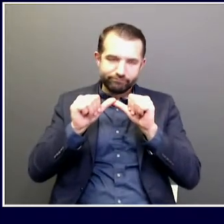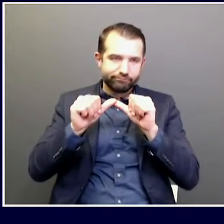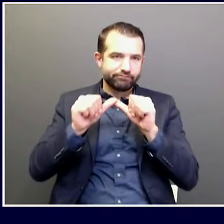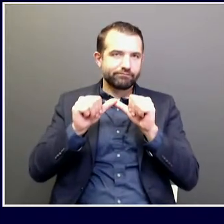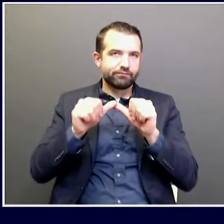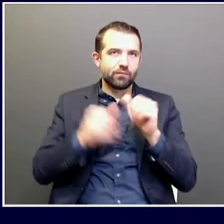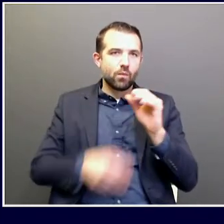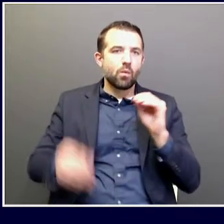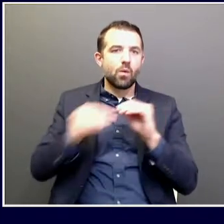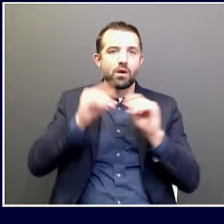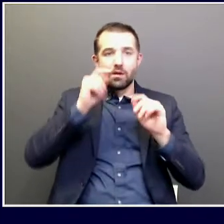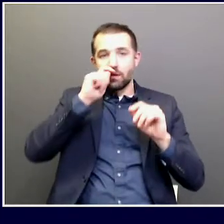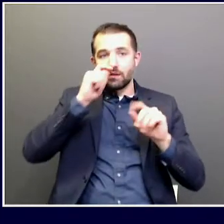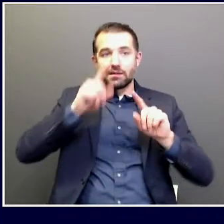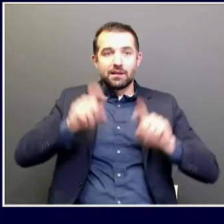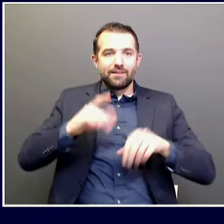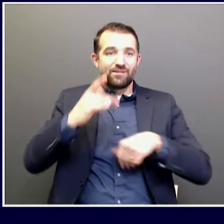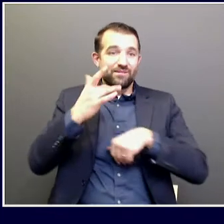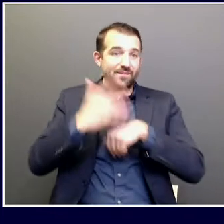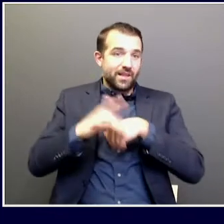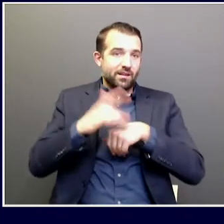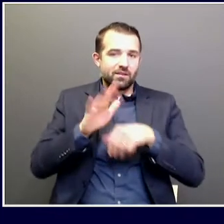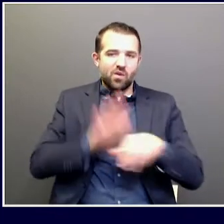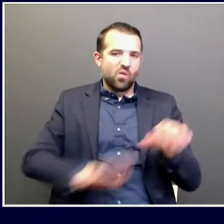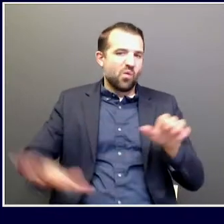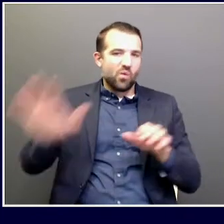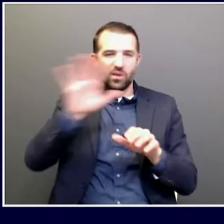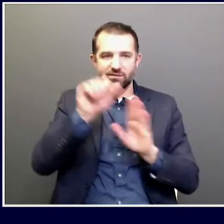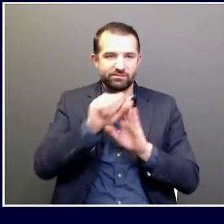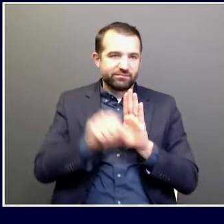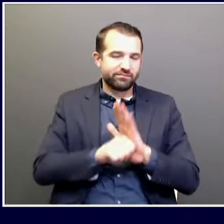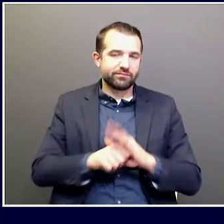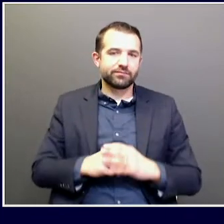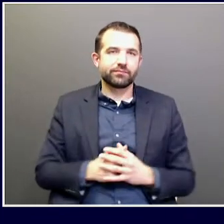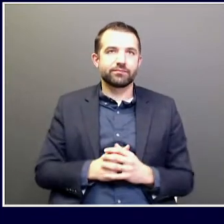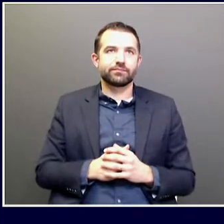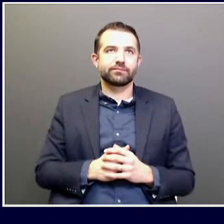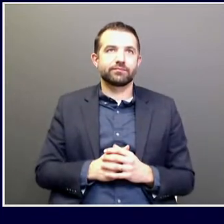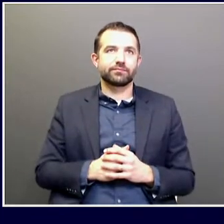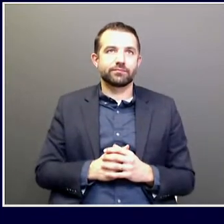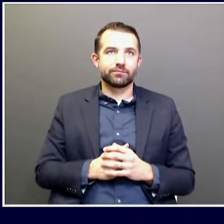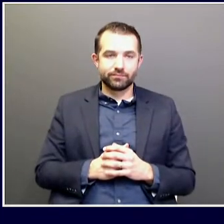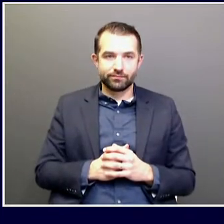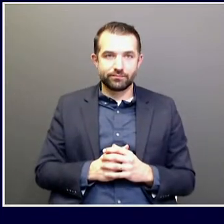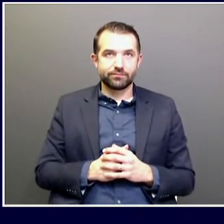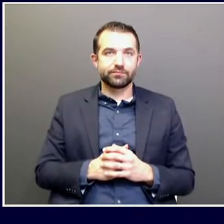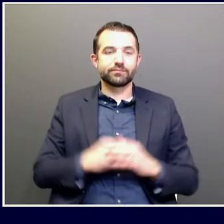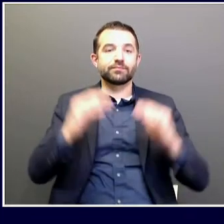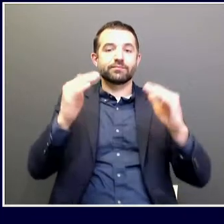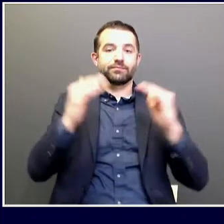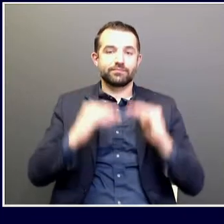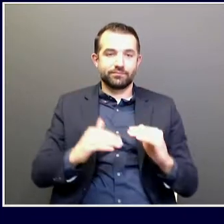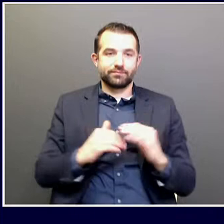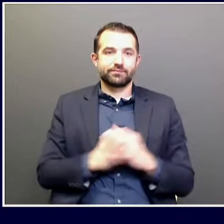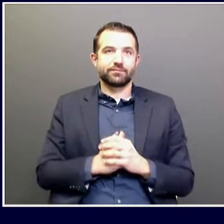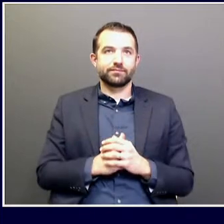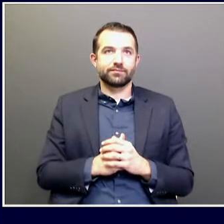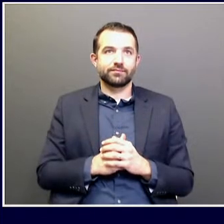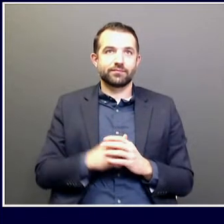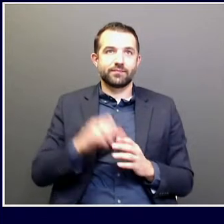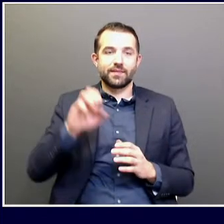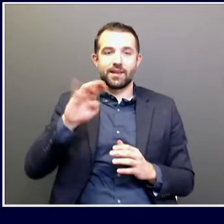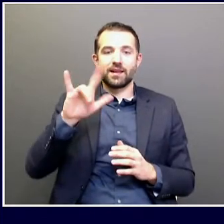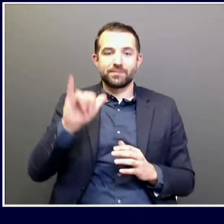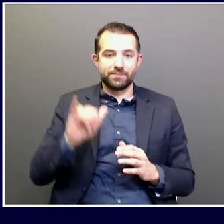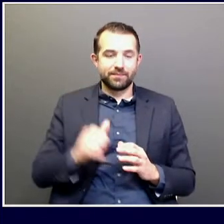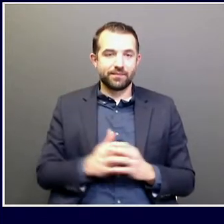that level. Okay, thank you. Thank you. Let me go to Emily Bader from the Sun Journal